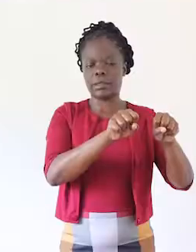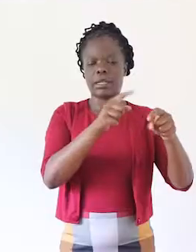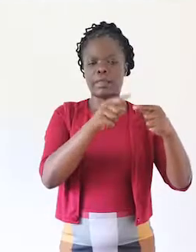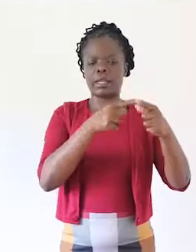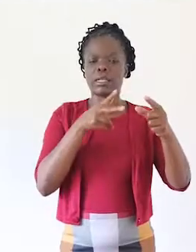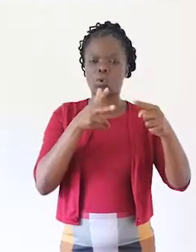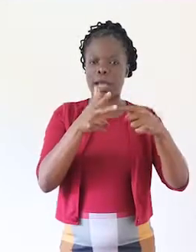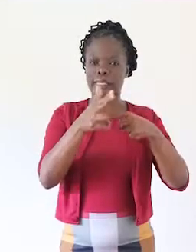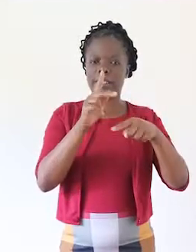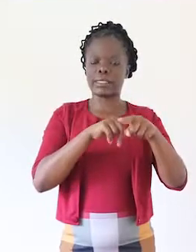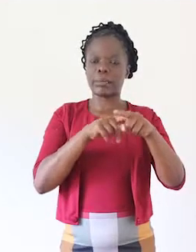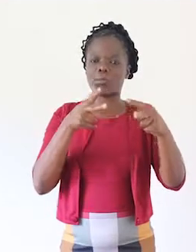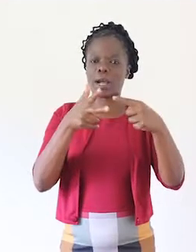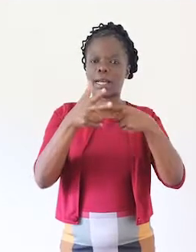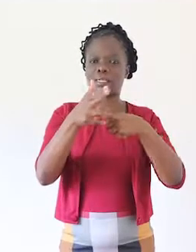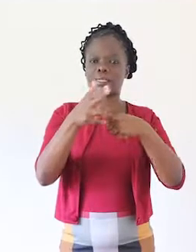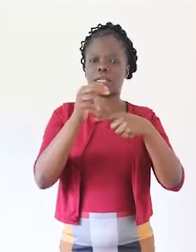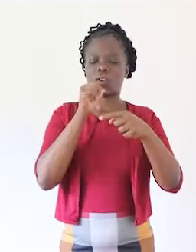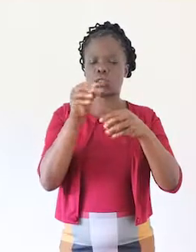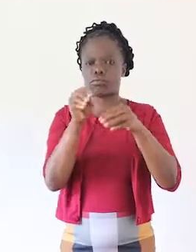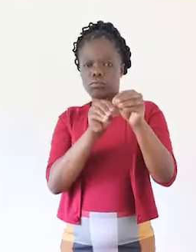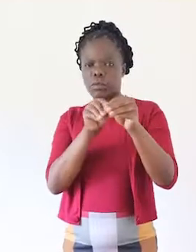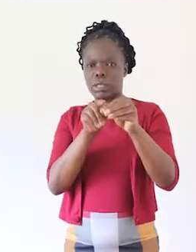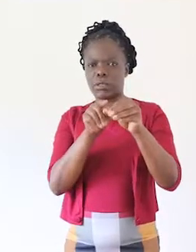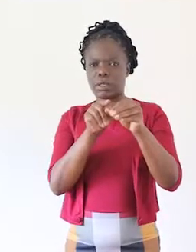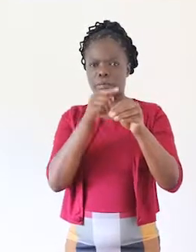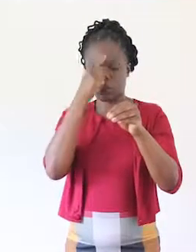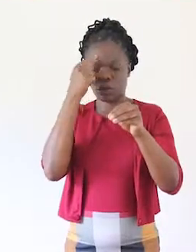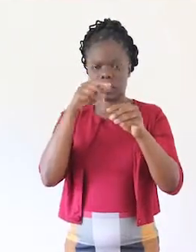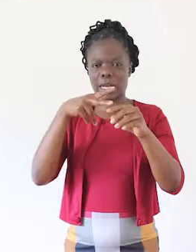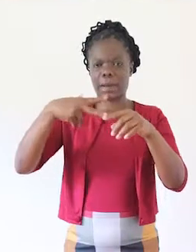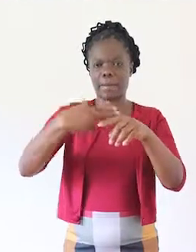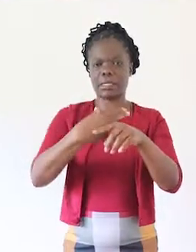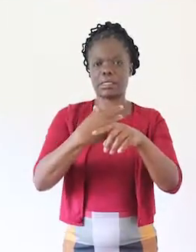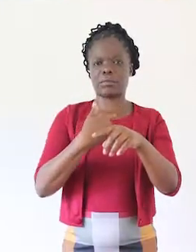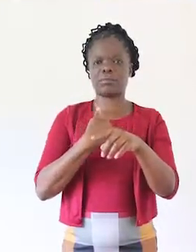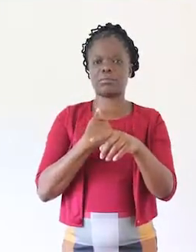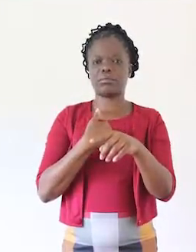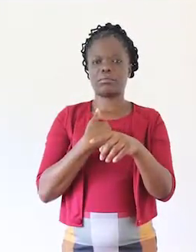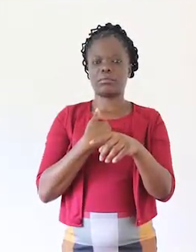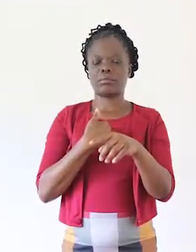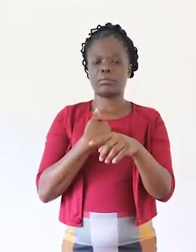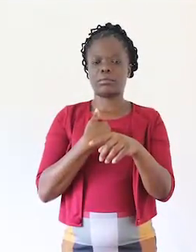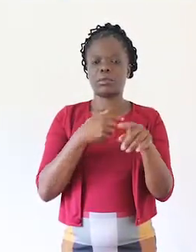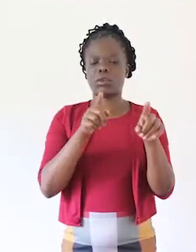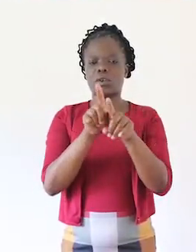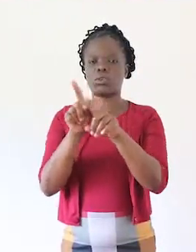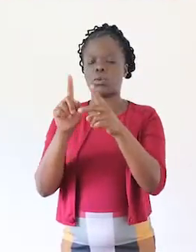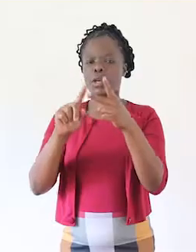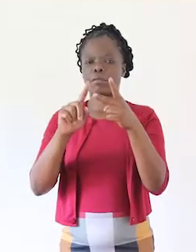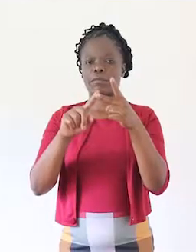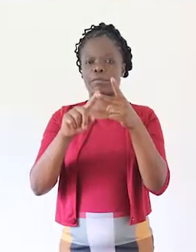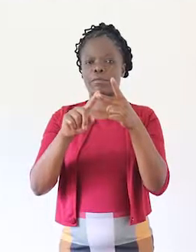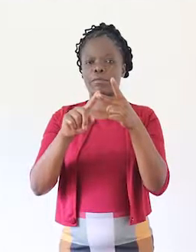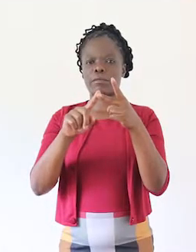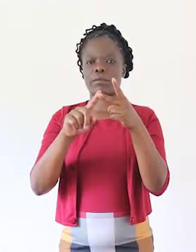you cut. When you are cutting, you don't do it this way, no, because it can piece. You also have